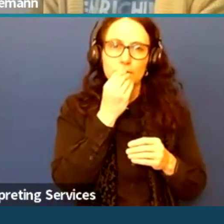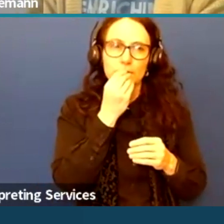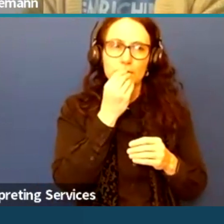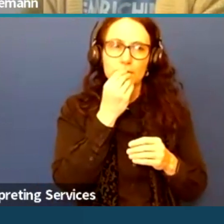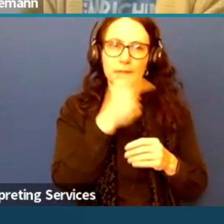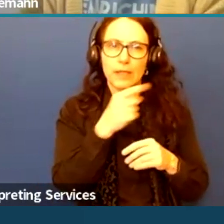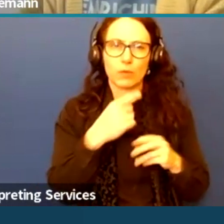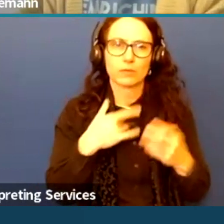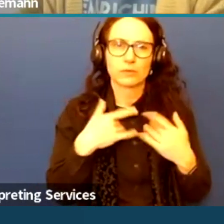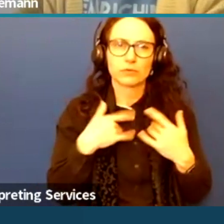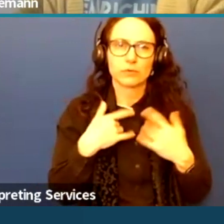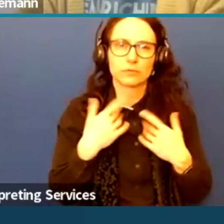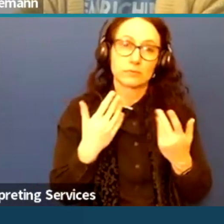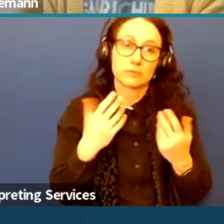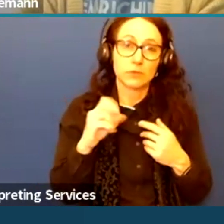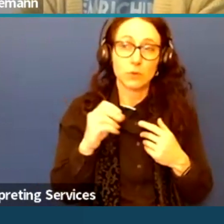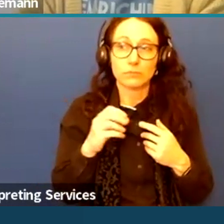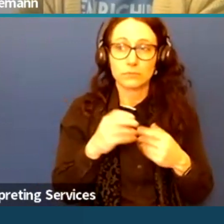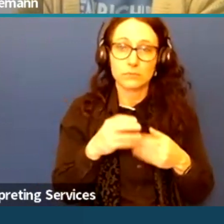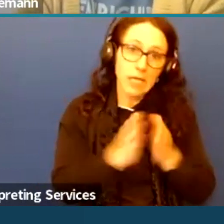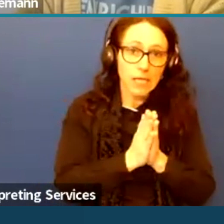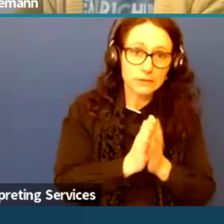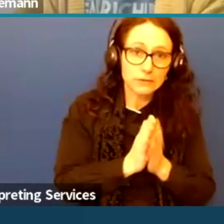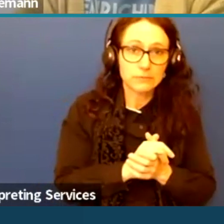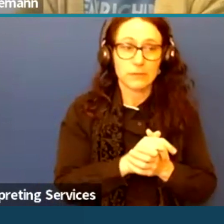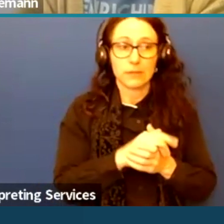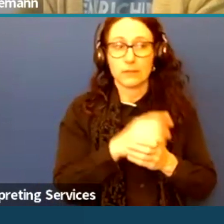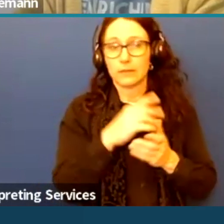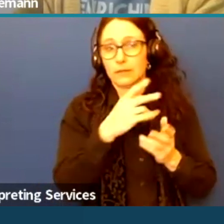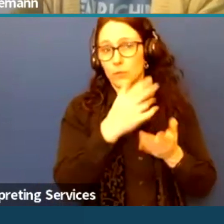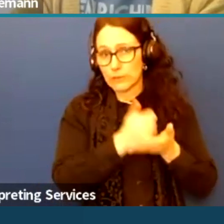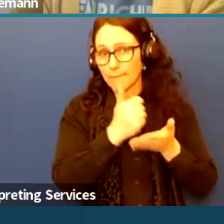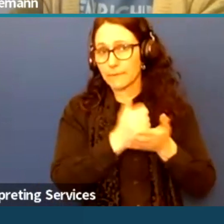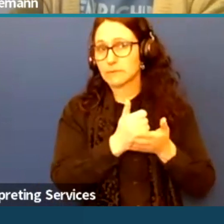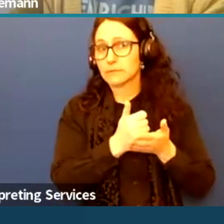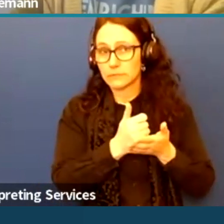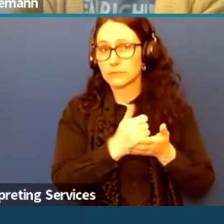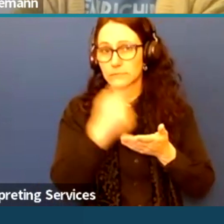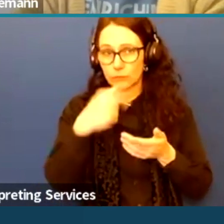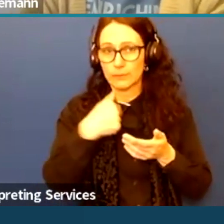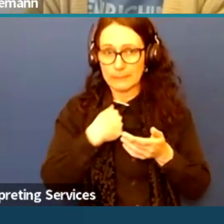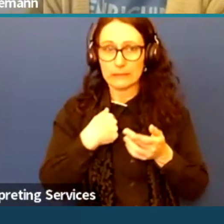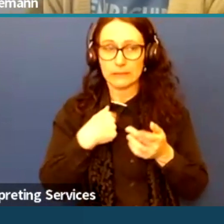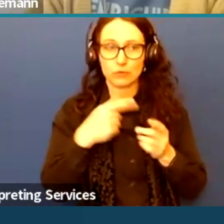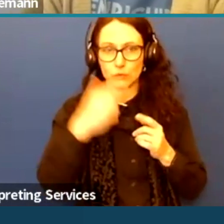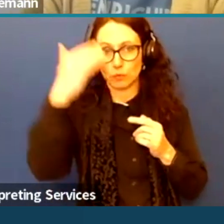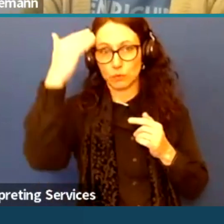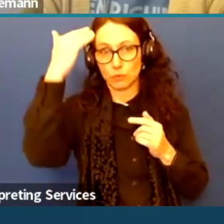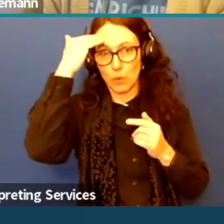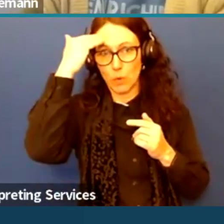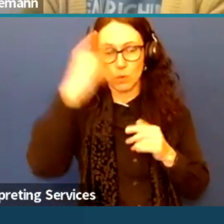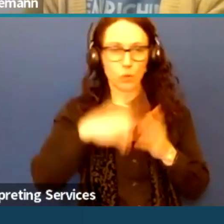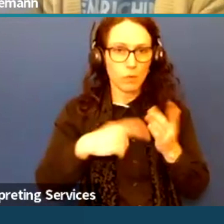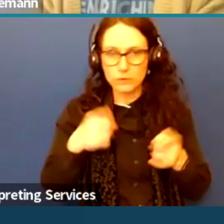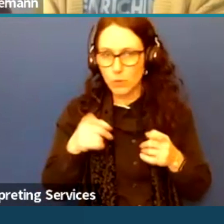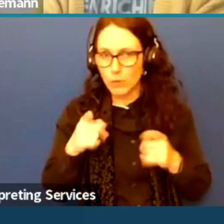were concerned, so ask. It was helpful for me to know what was